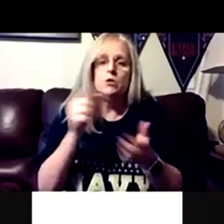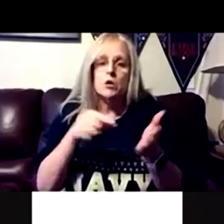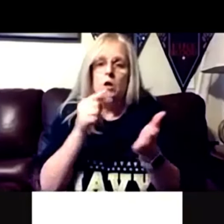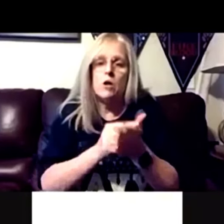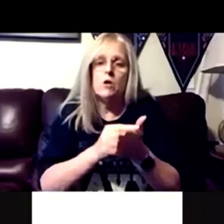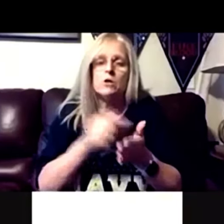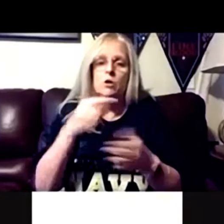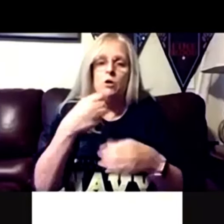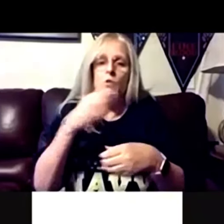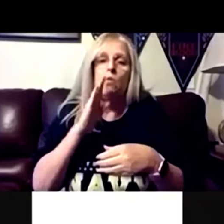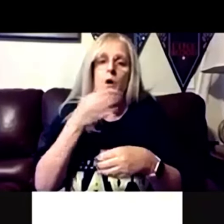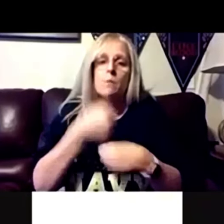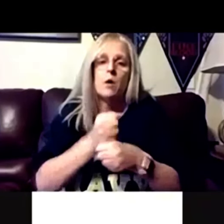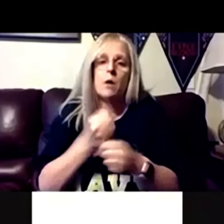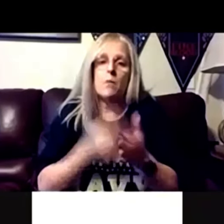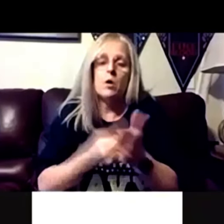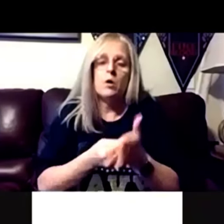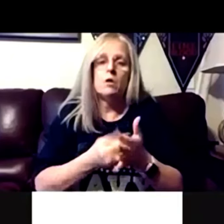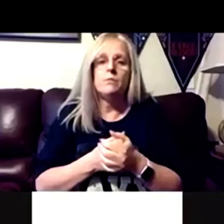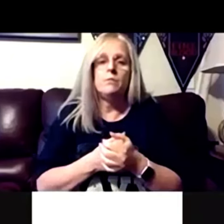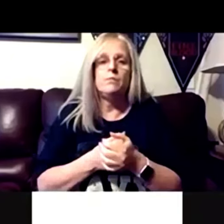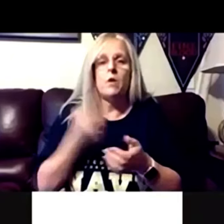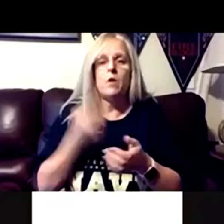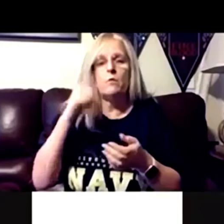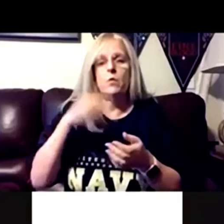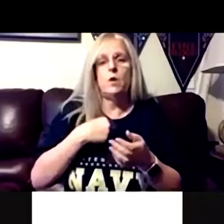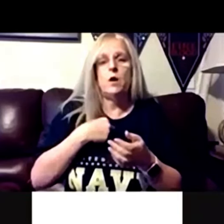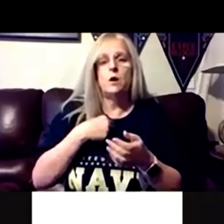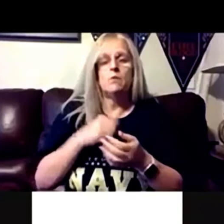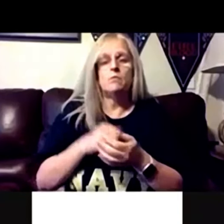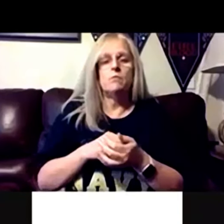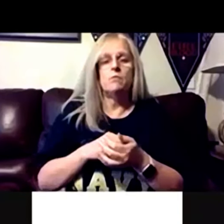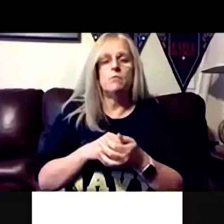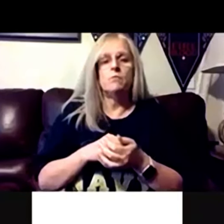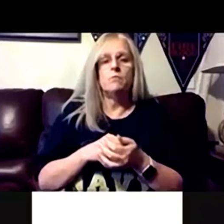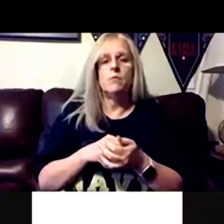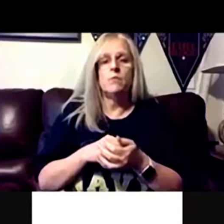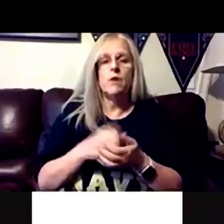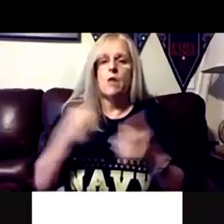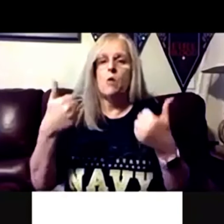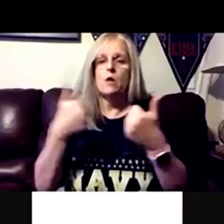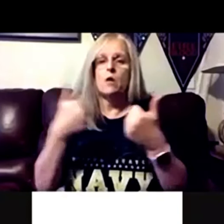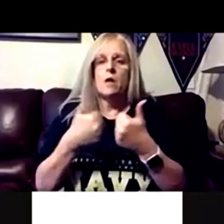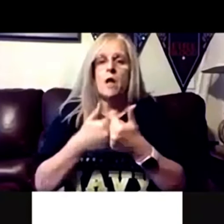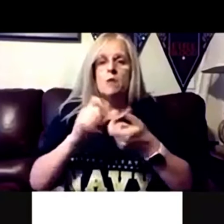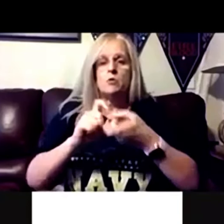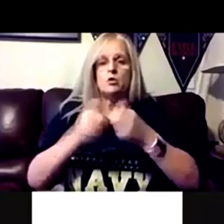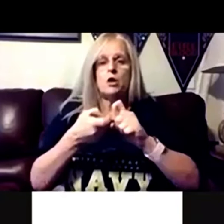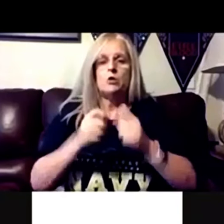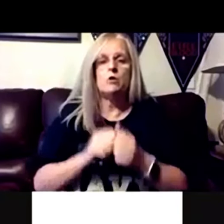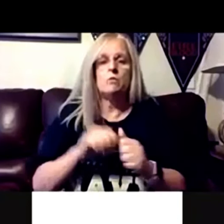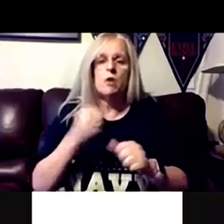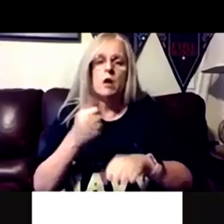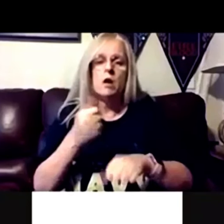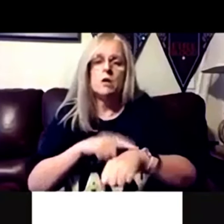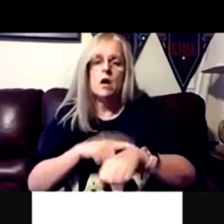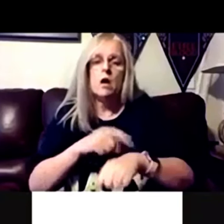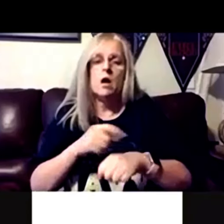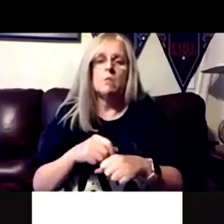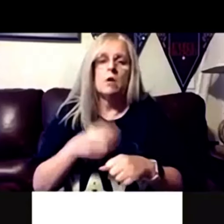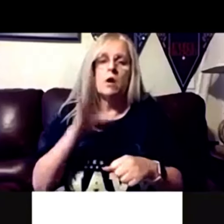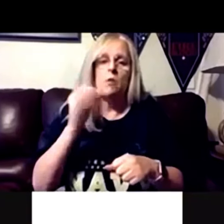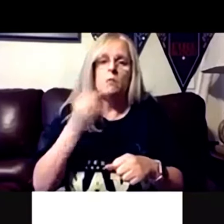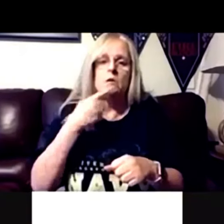will make money. For me, this was just a game changer. Anytime a company can tell you